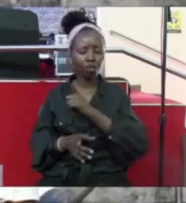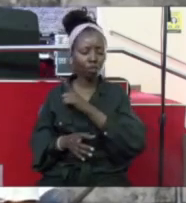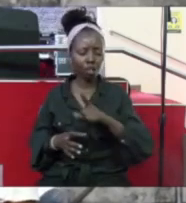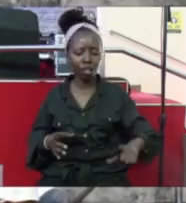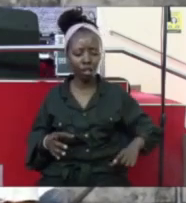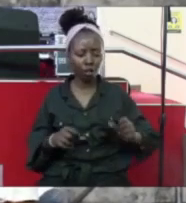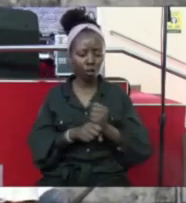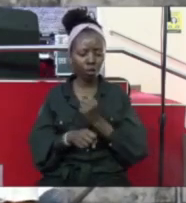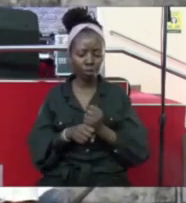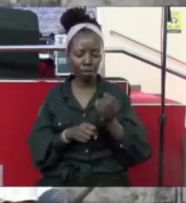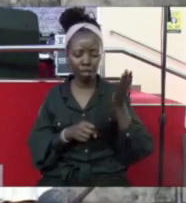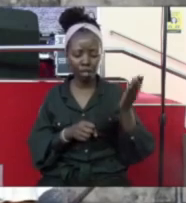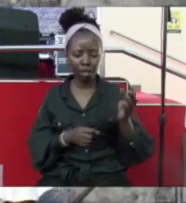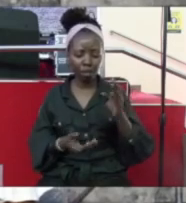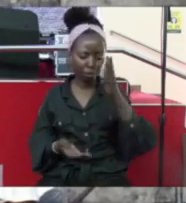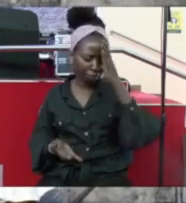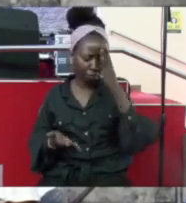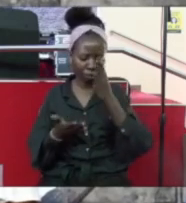Glory.